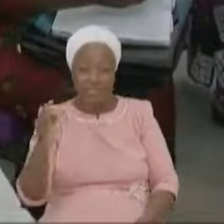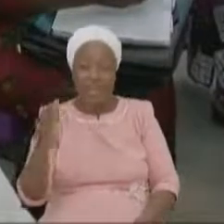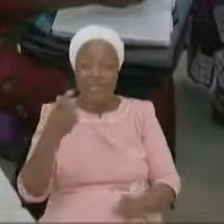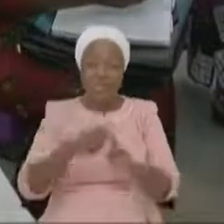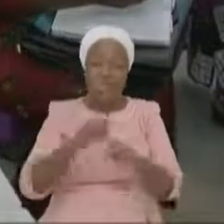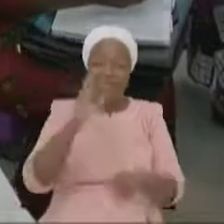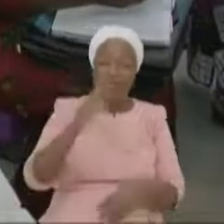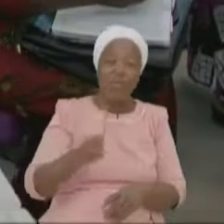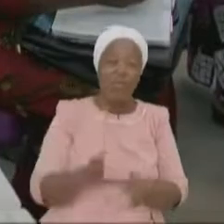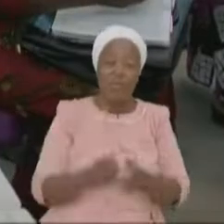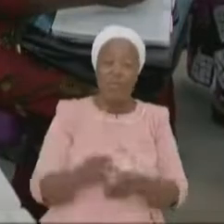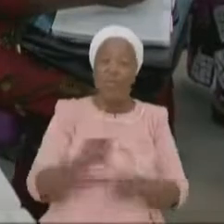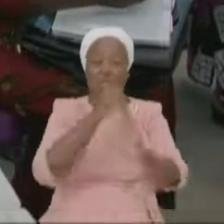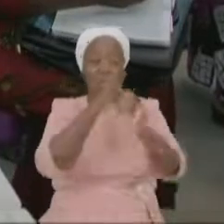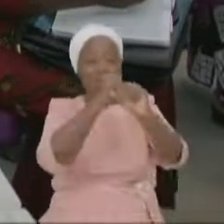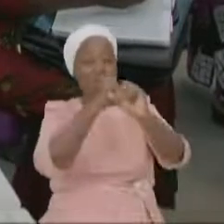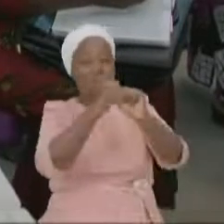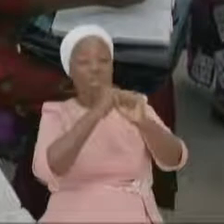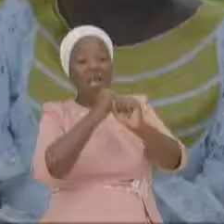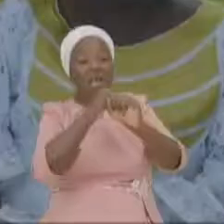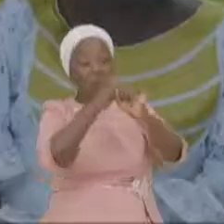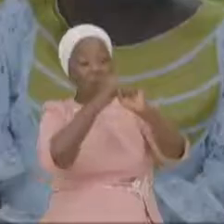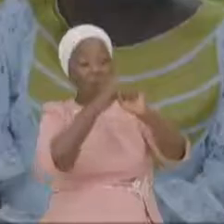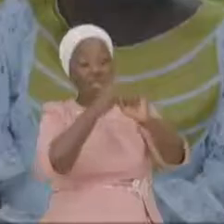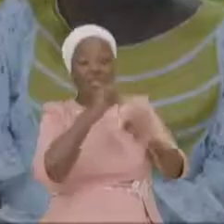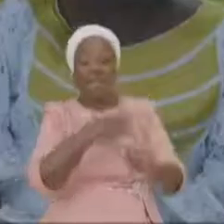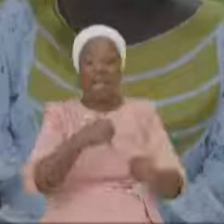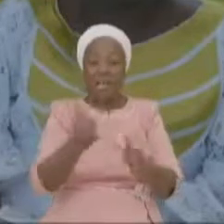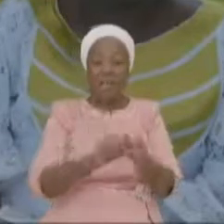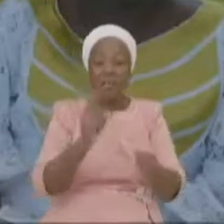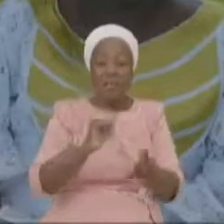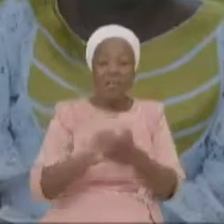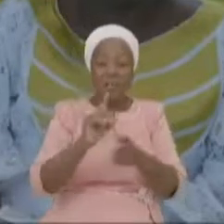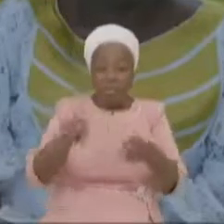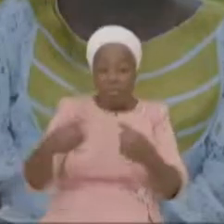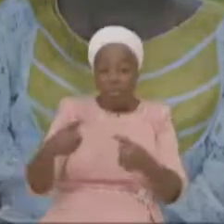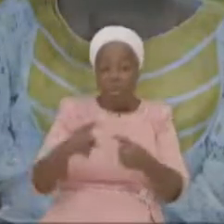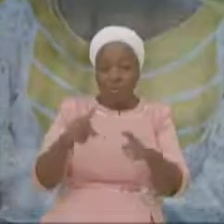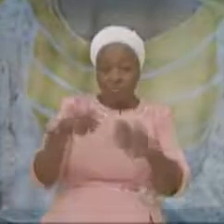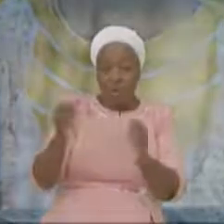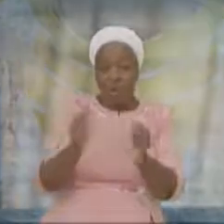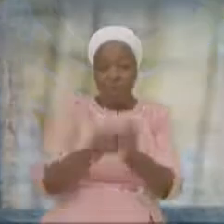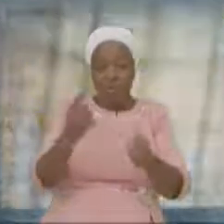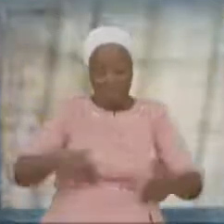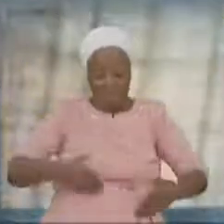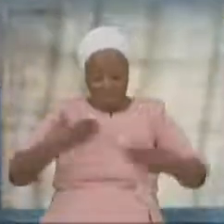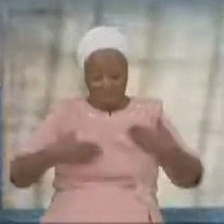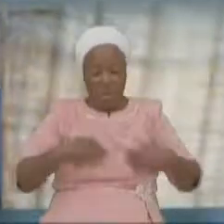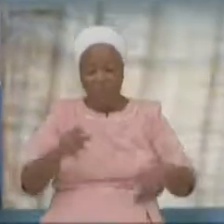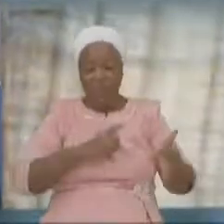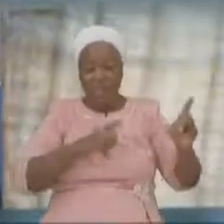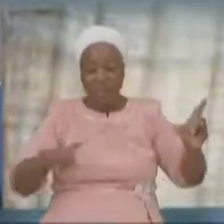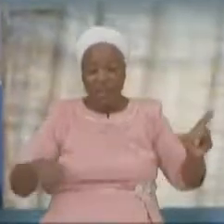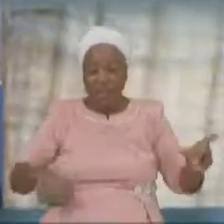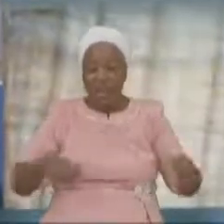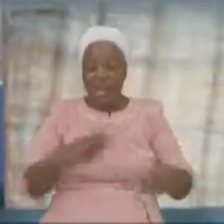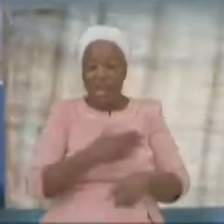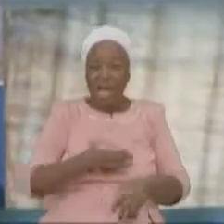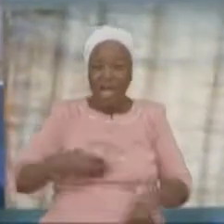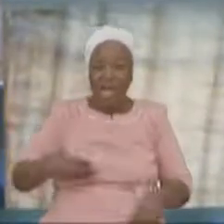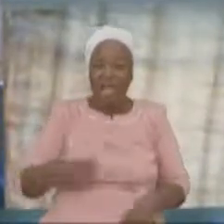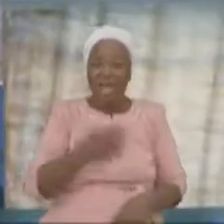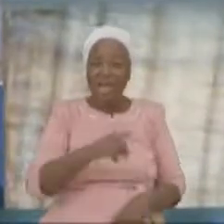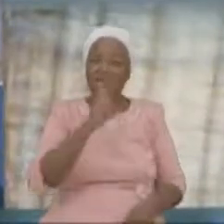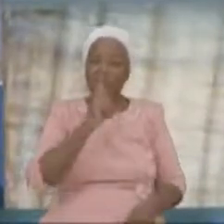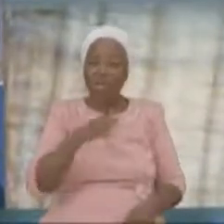your publicity, and everywhere you go, going with the joy of the Lord and the assurance